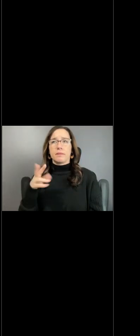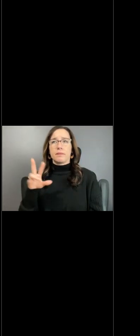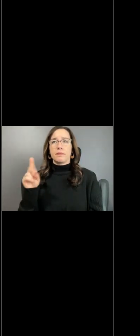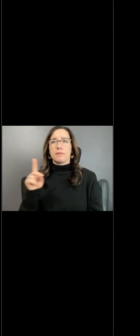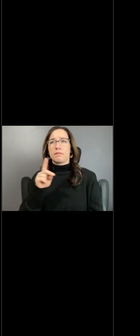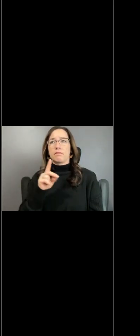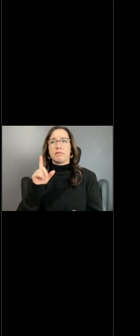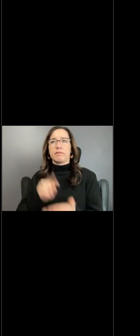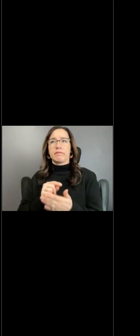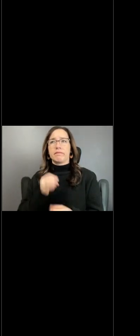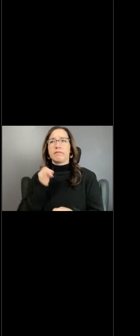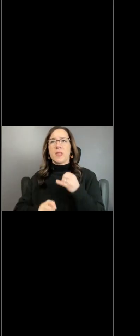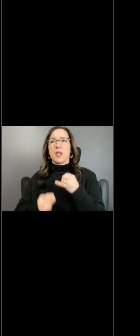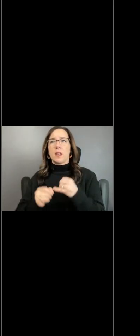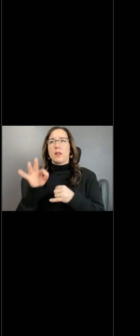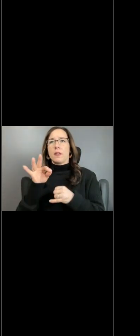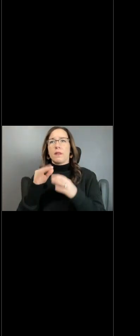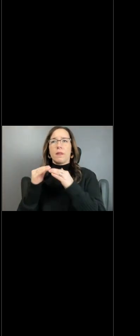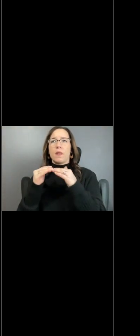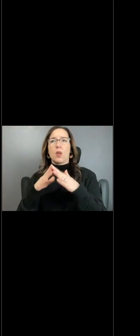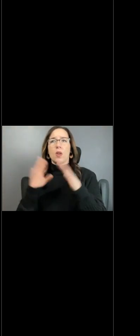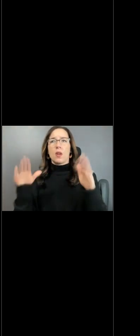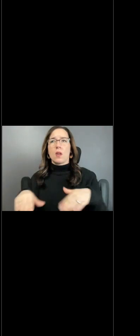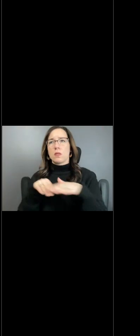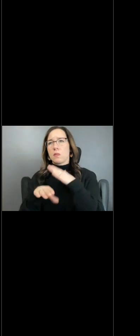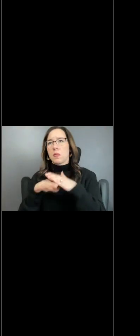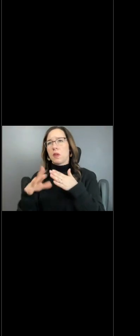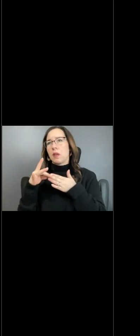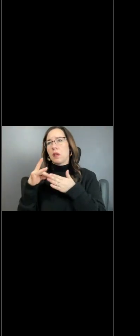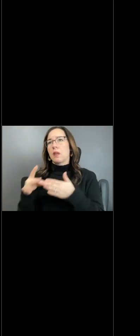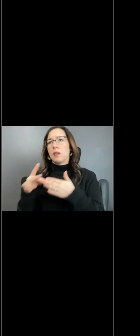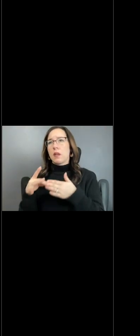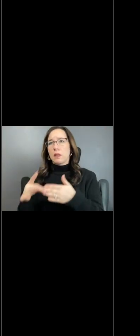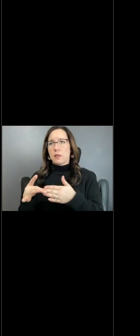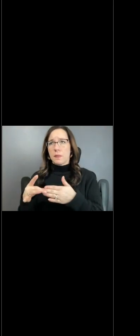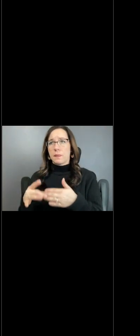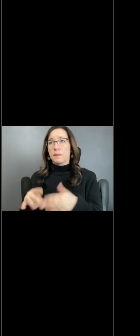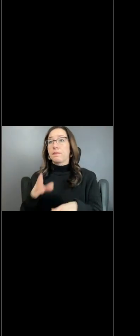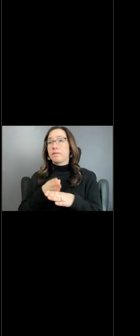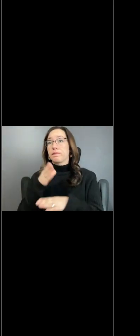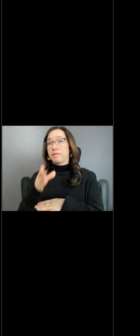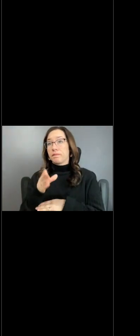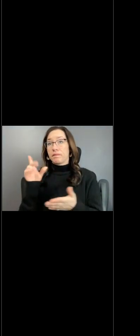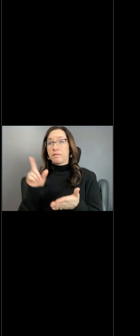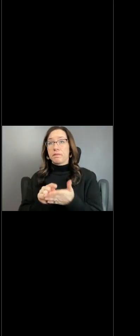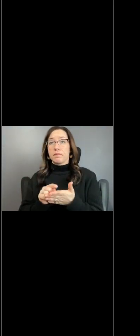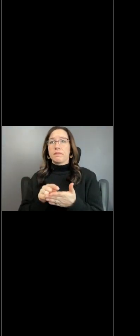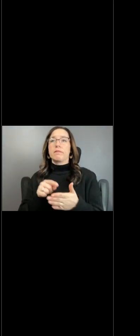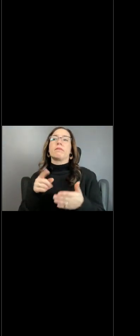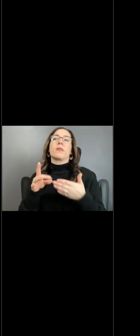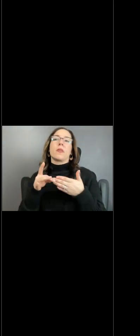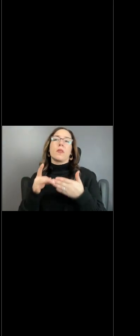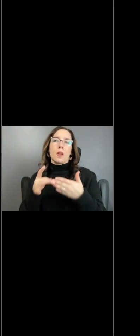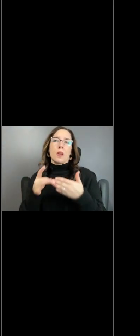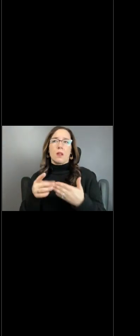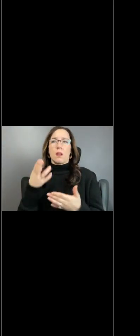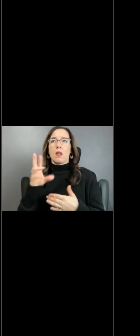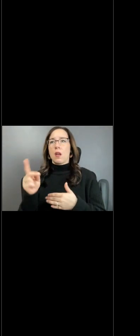HUD published the final Fair Housing Accessibility Guidelines. After the publication of